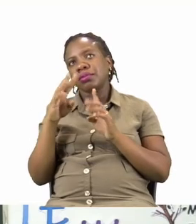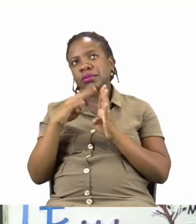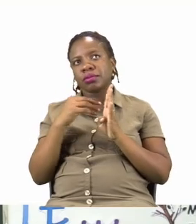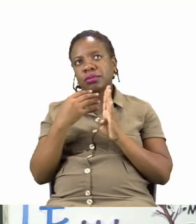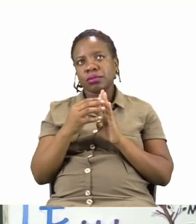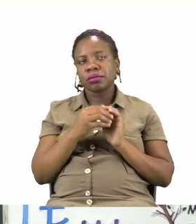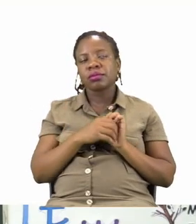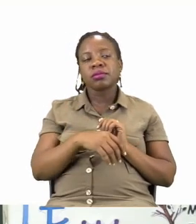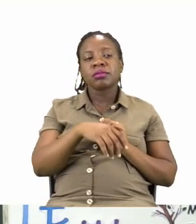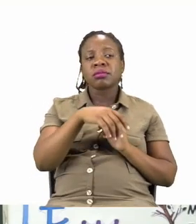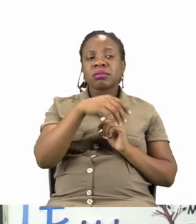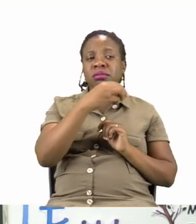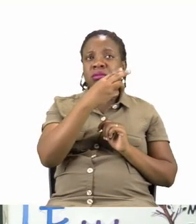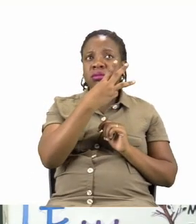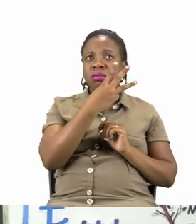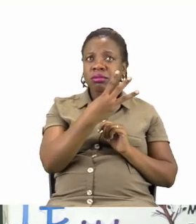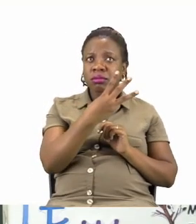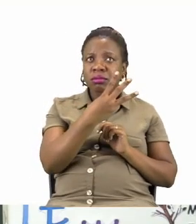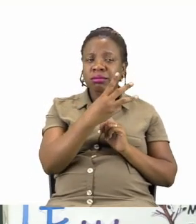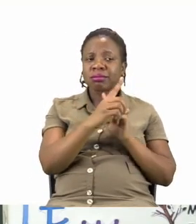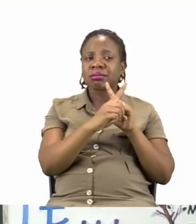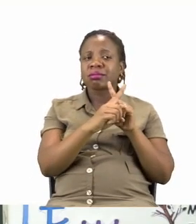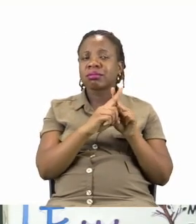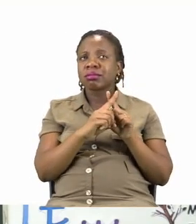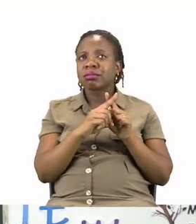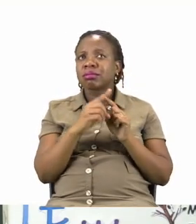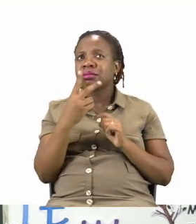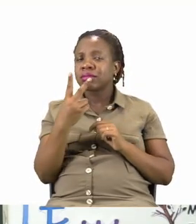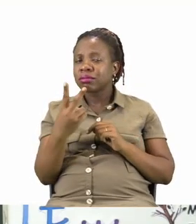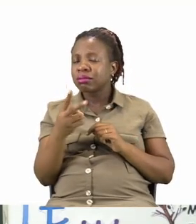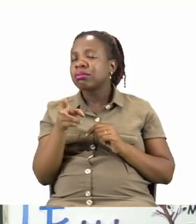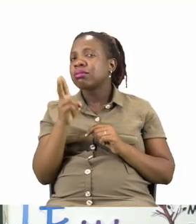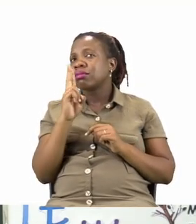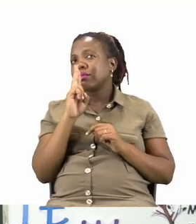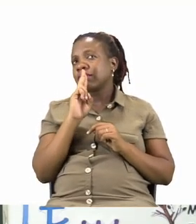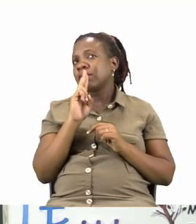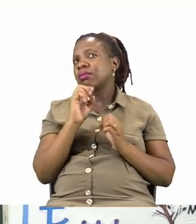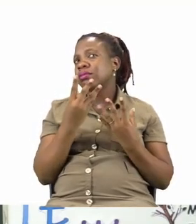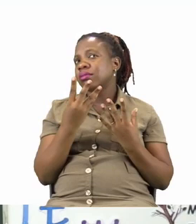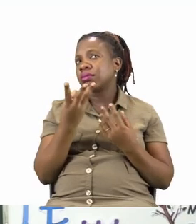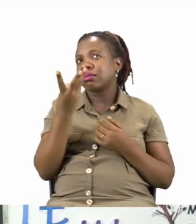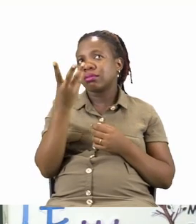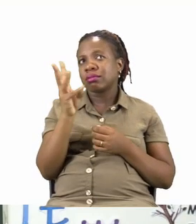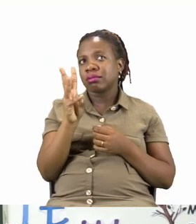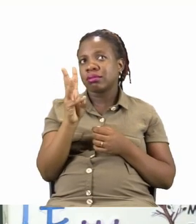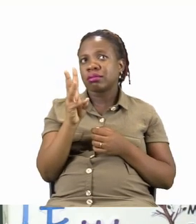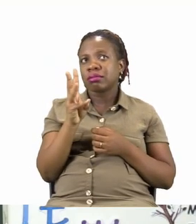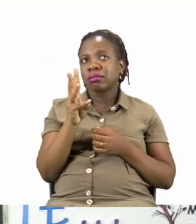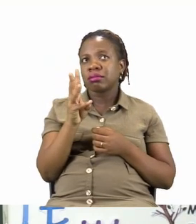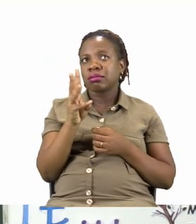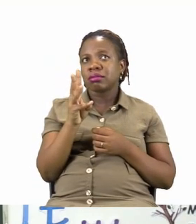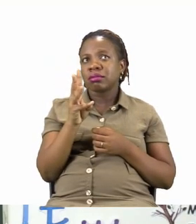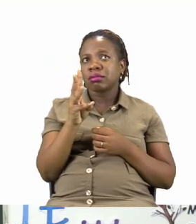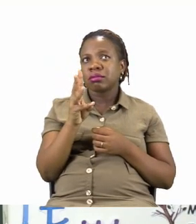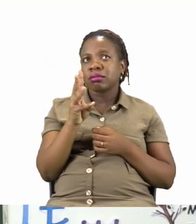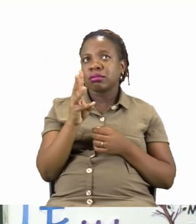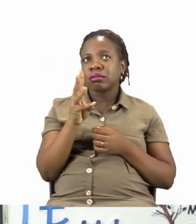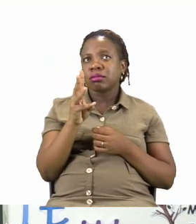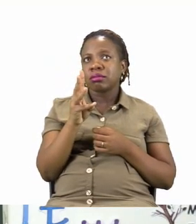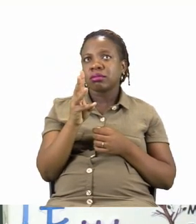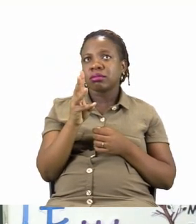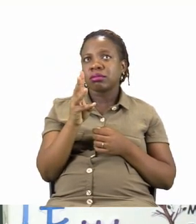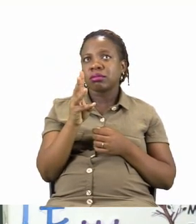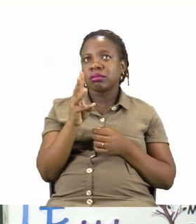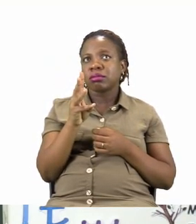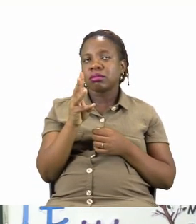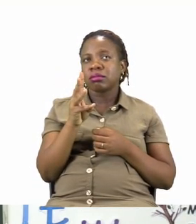3 times 2 and my answer there is 6. So the sum says 3 times 2